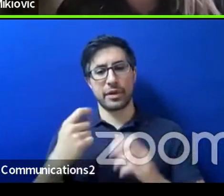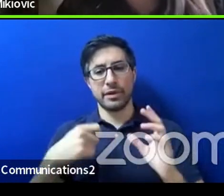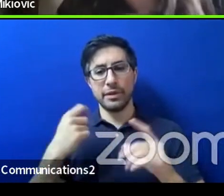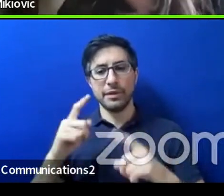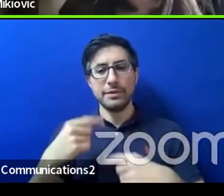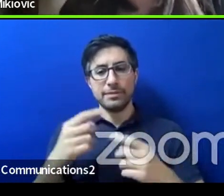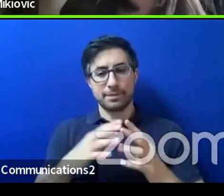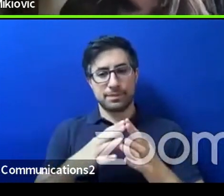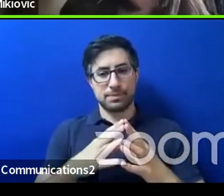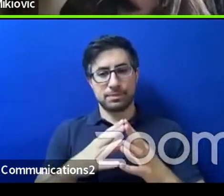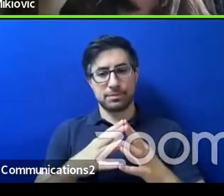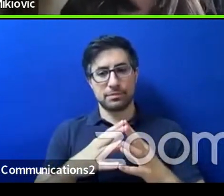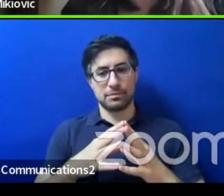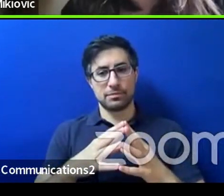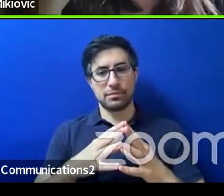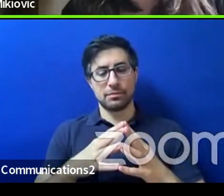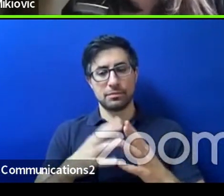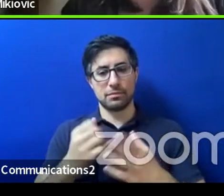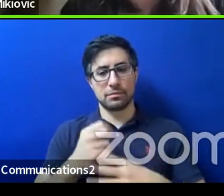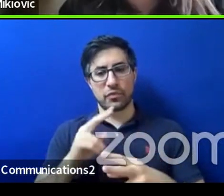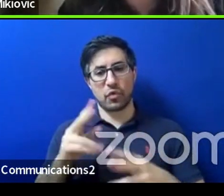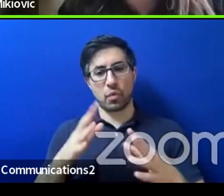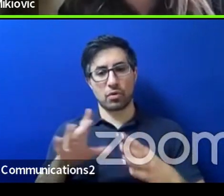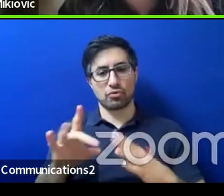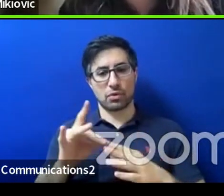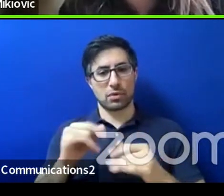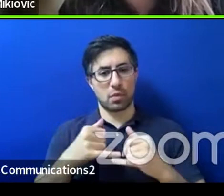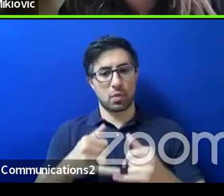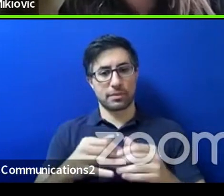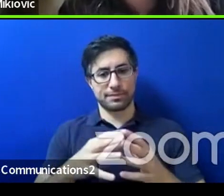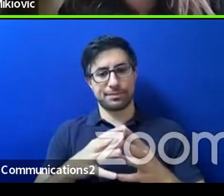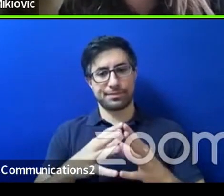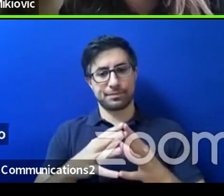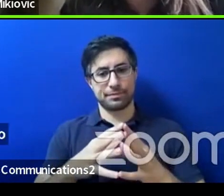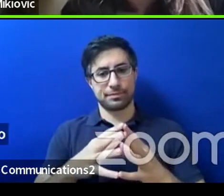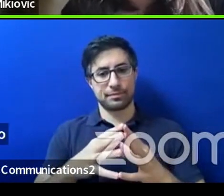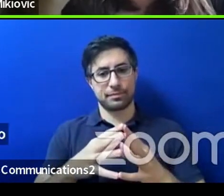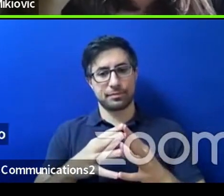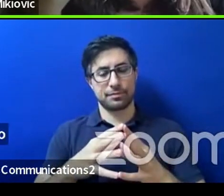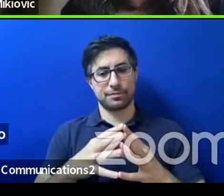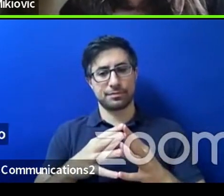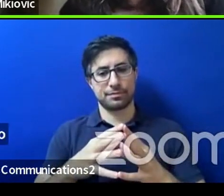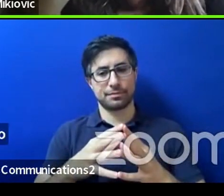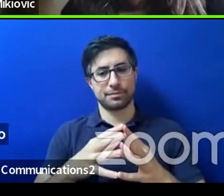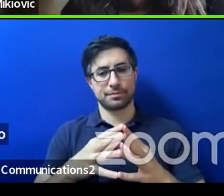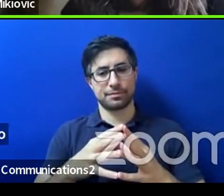far. It won the Viewer's Choice Award at the Edmonton Short Film Festival.